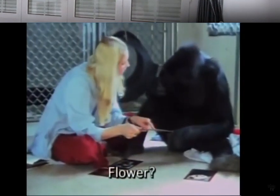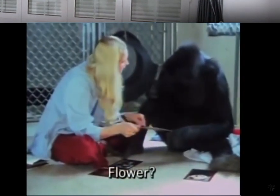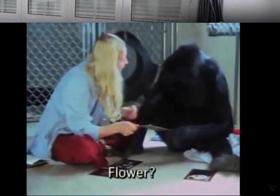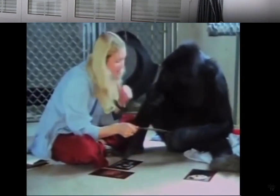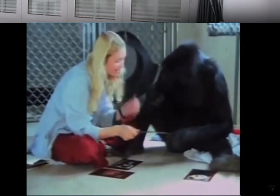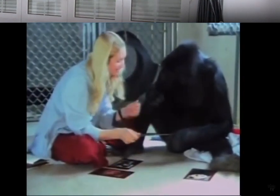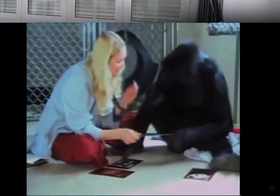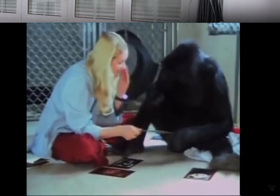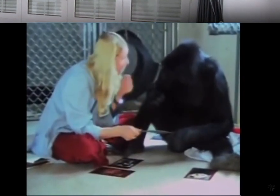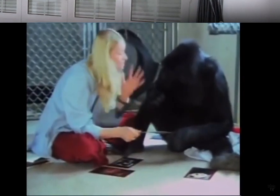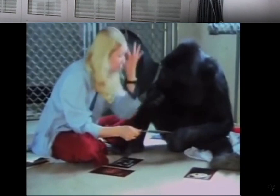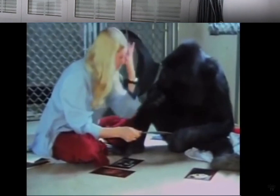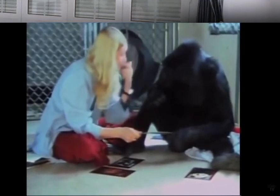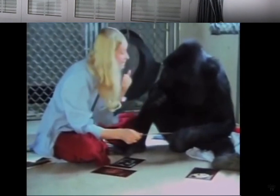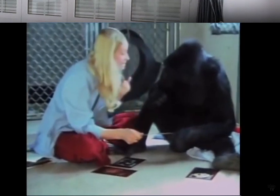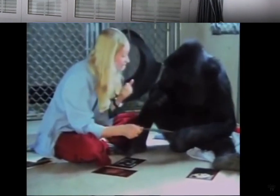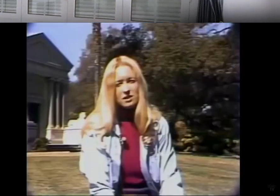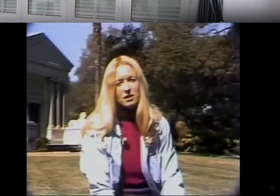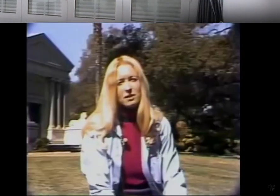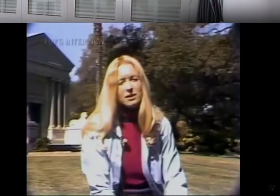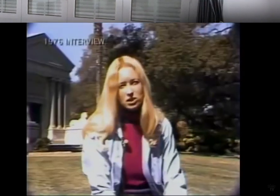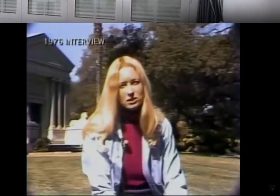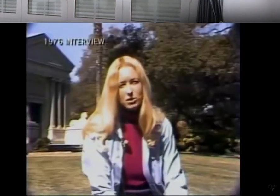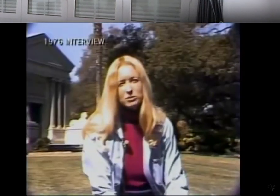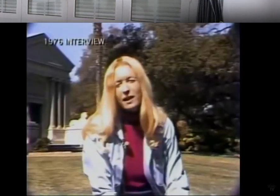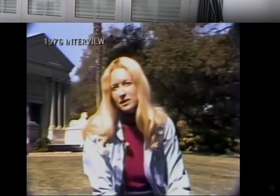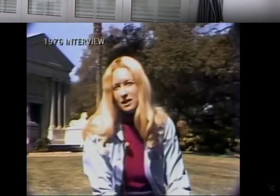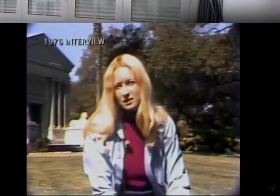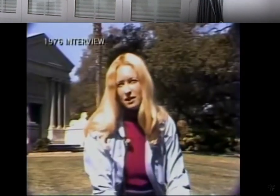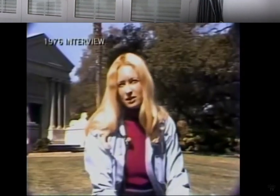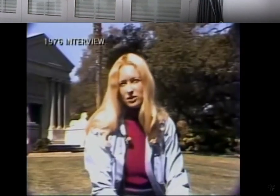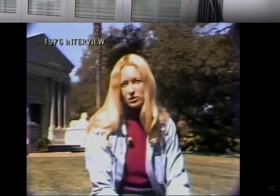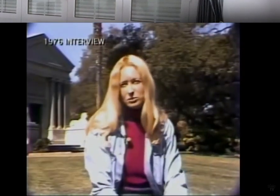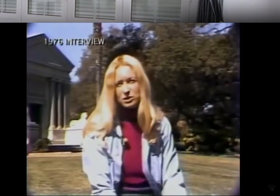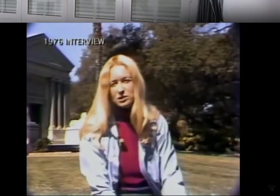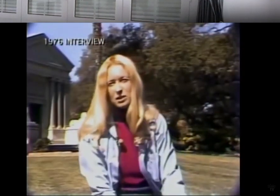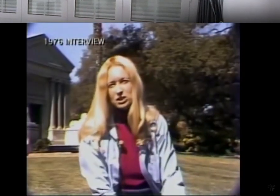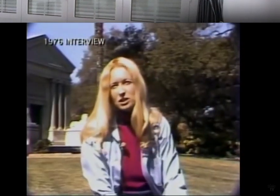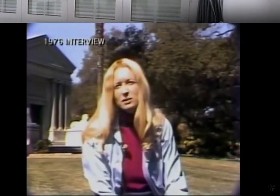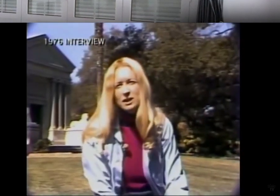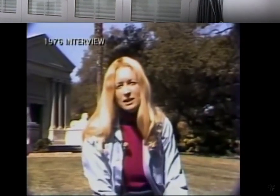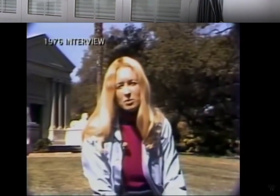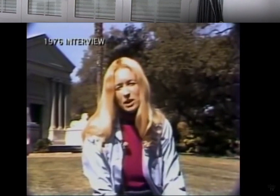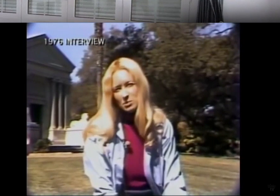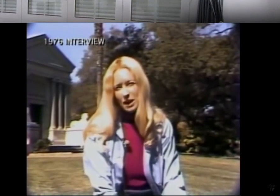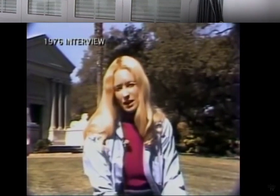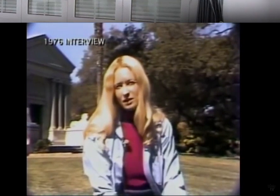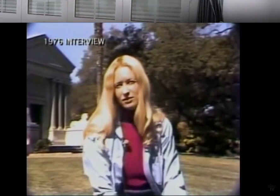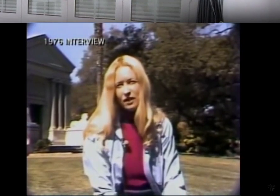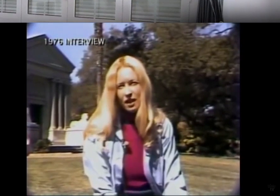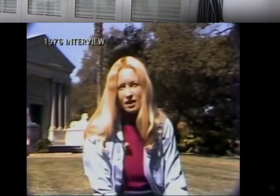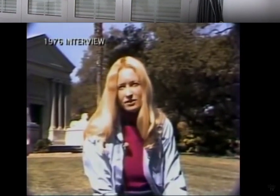about a year behind a child her age. So that she, when you calculate an IQ, which is a ratio, comes out